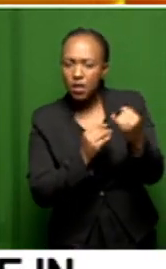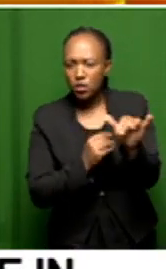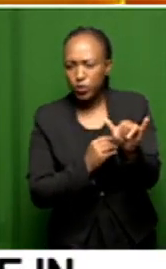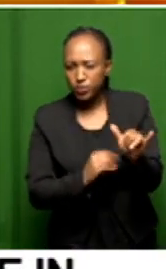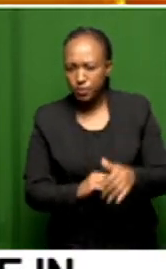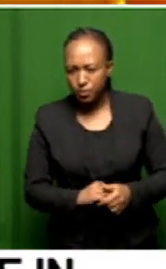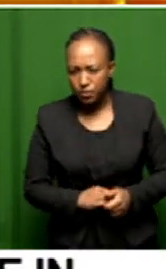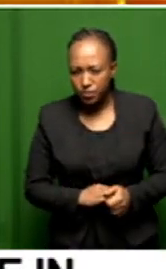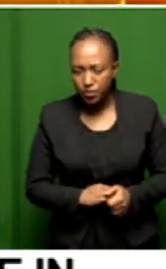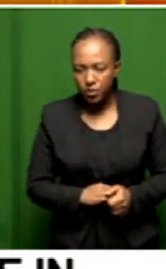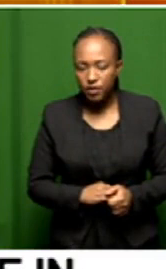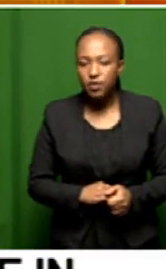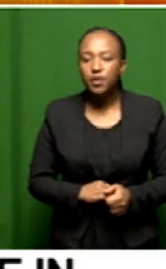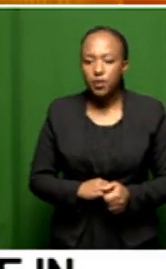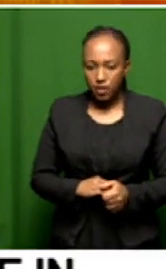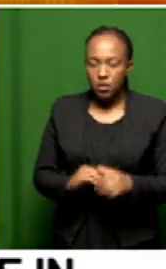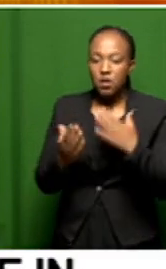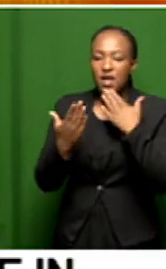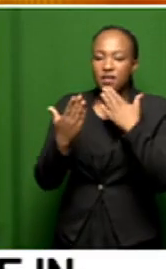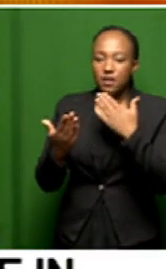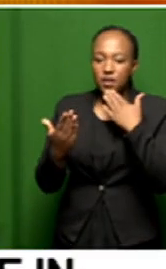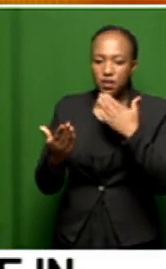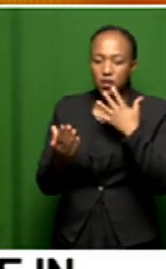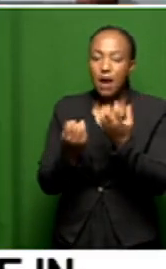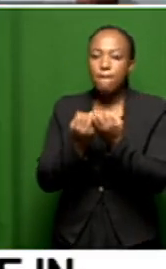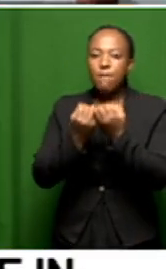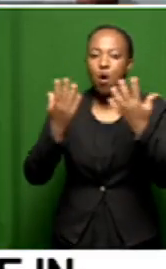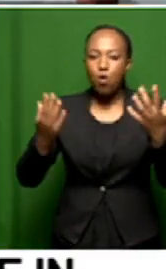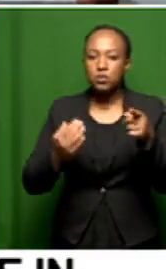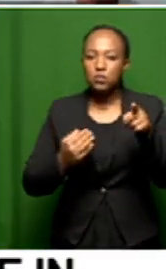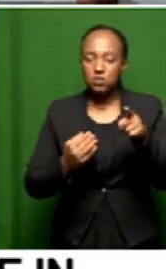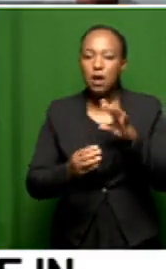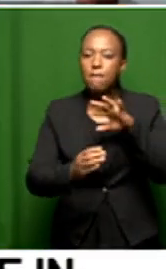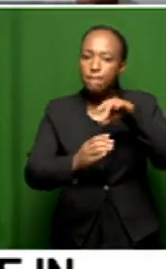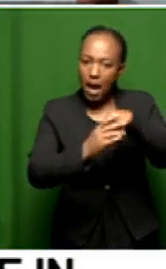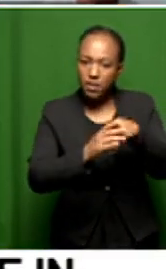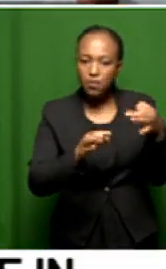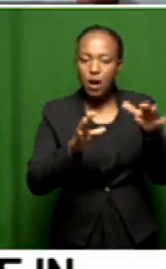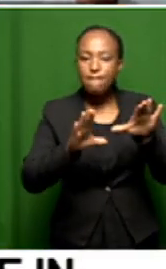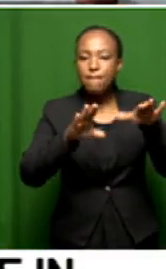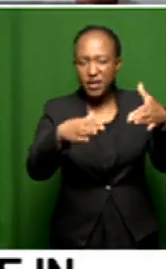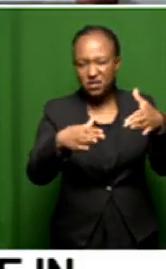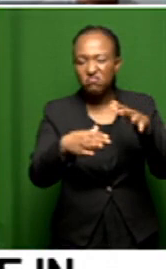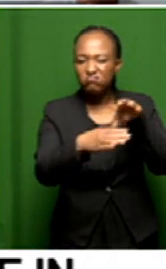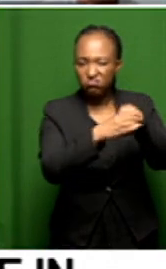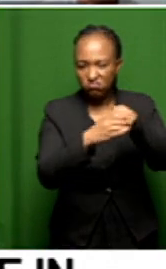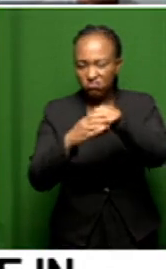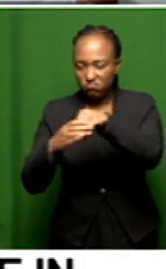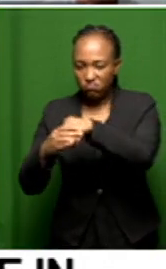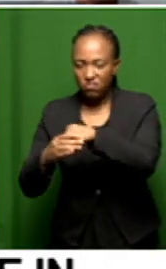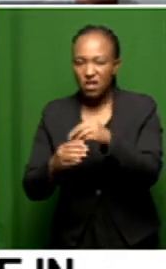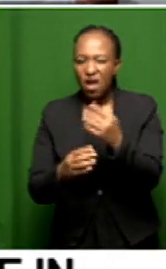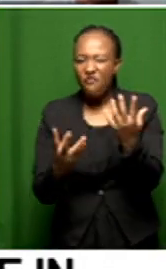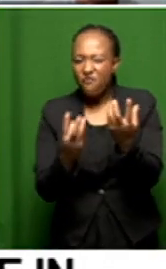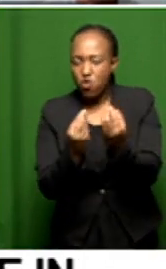candidates? No, thanks. So a majority of them are contesting on the political party ticket, and then just a